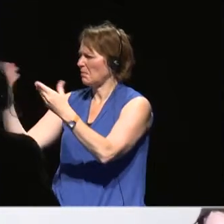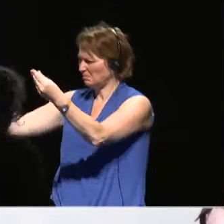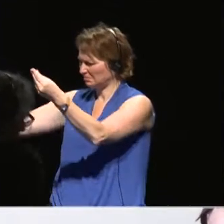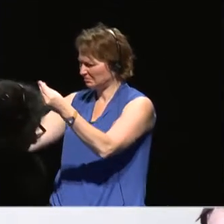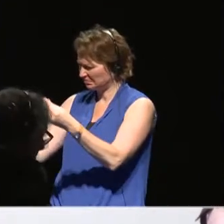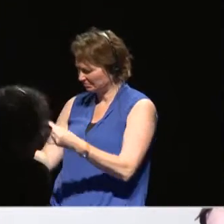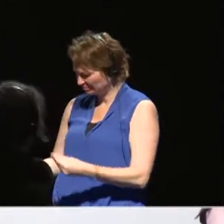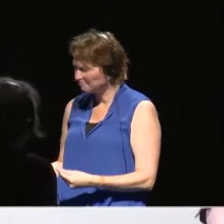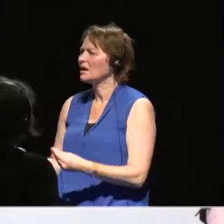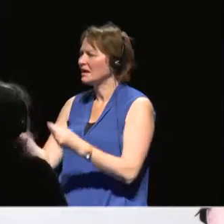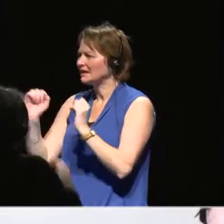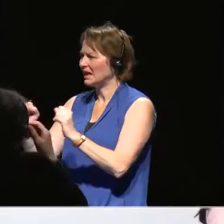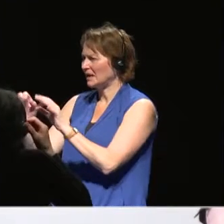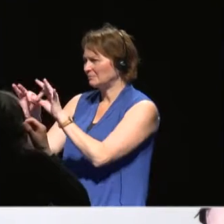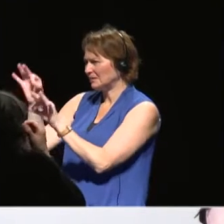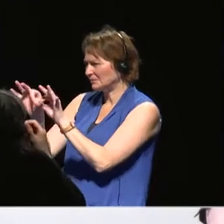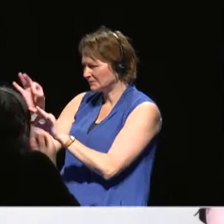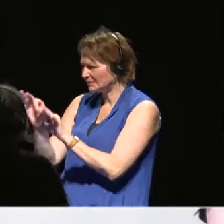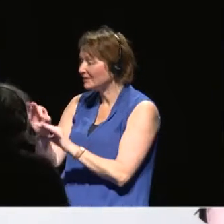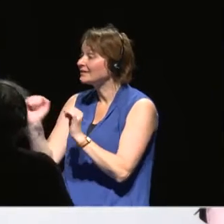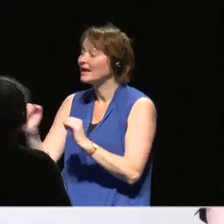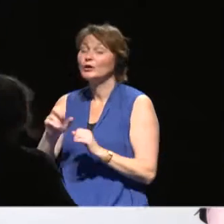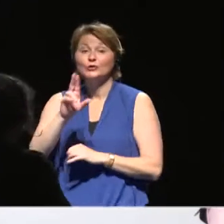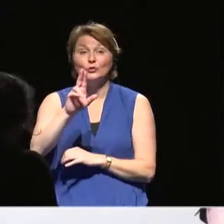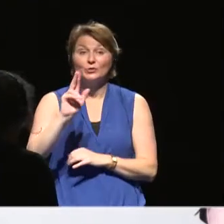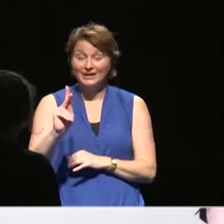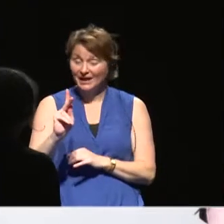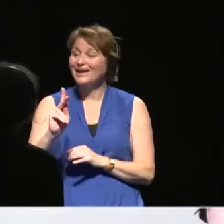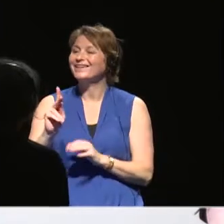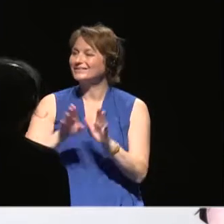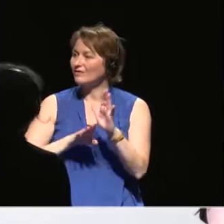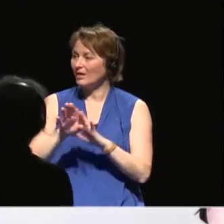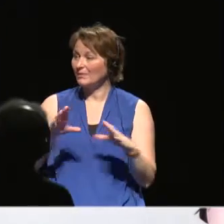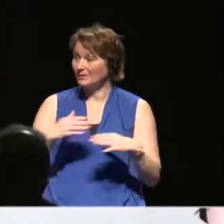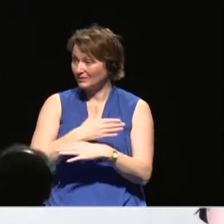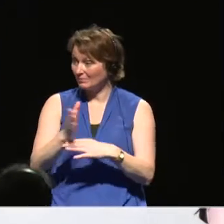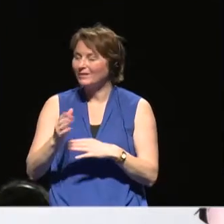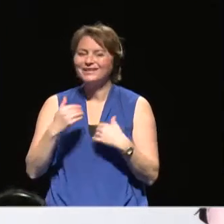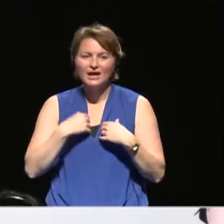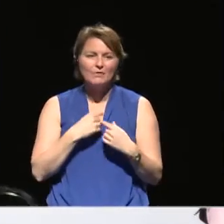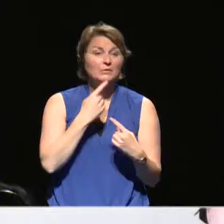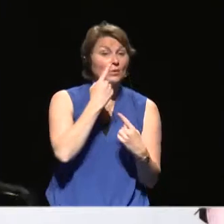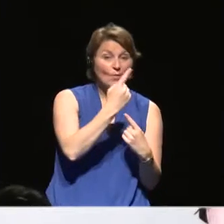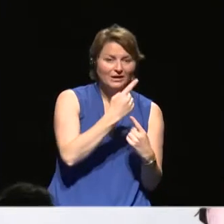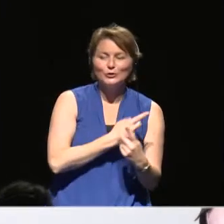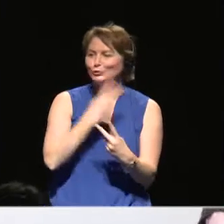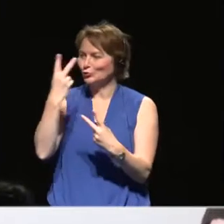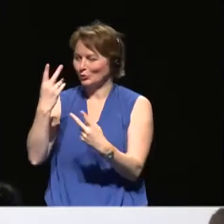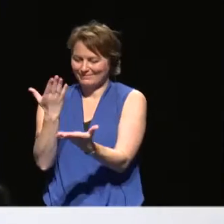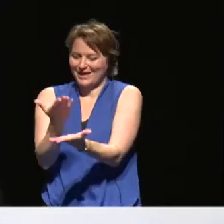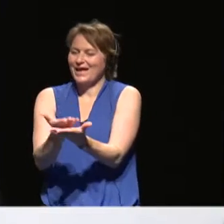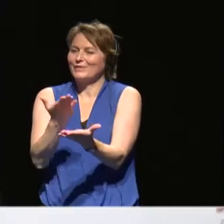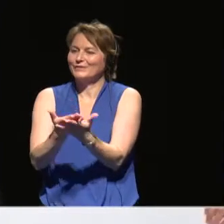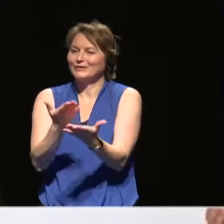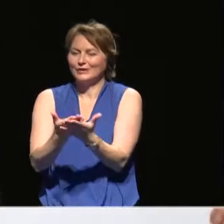results. The UK's Department for International Development, DFID, has commissioned not one, but 2 evidence papers since